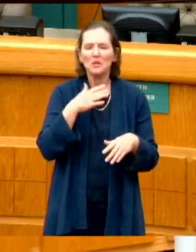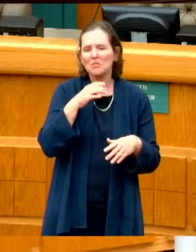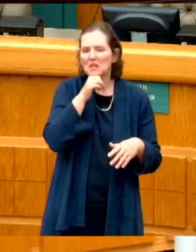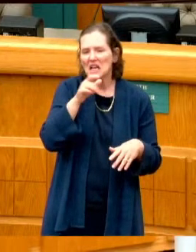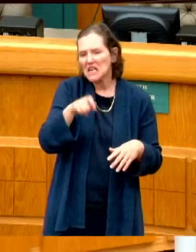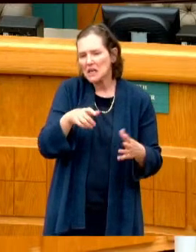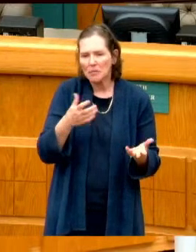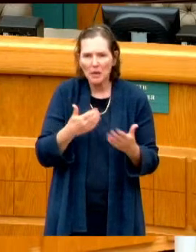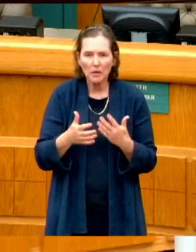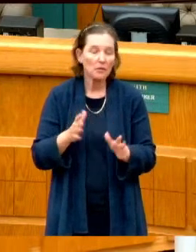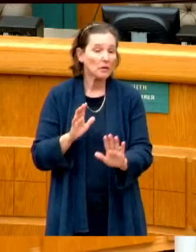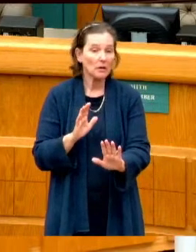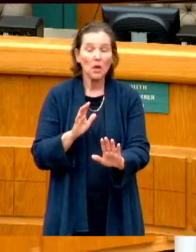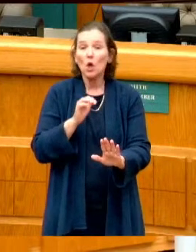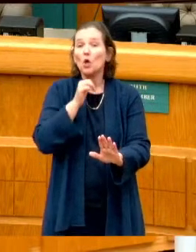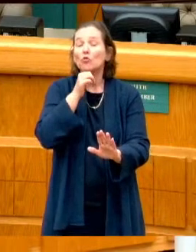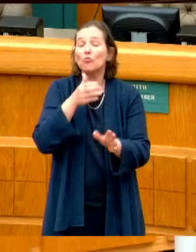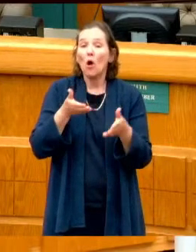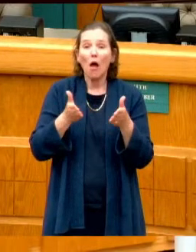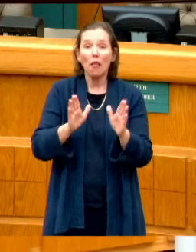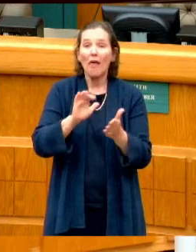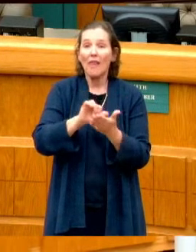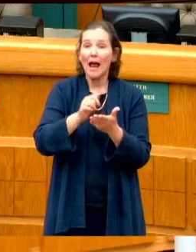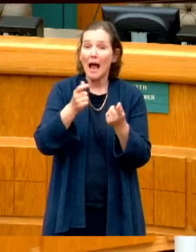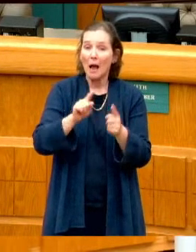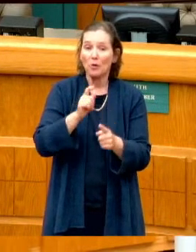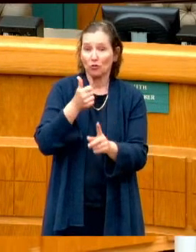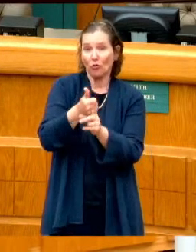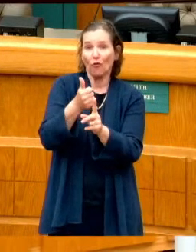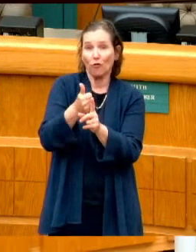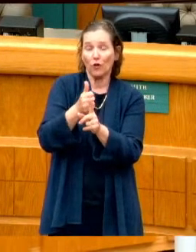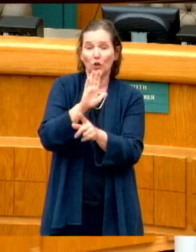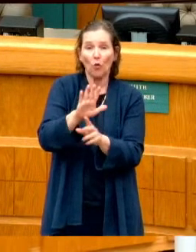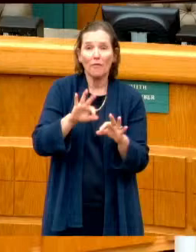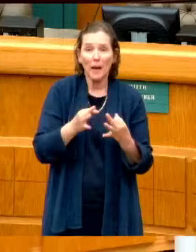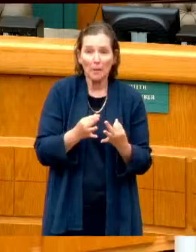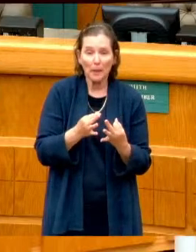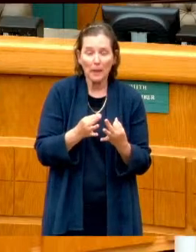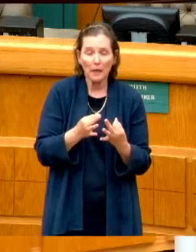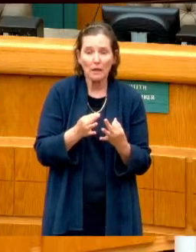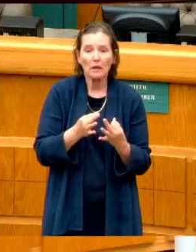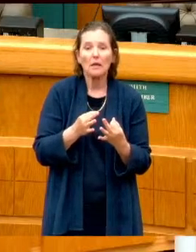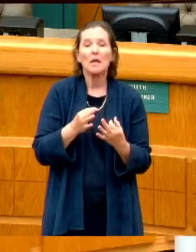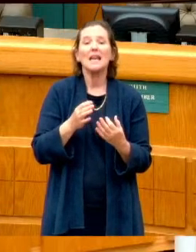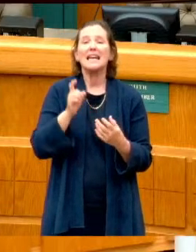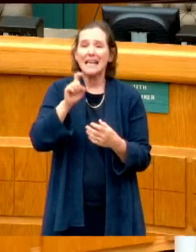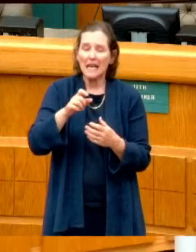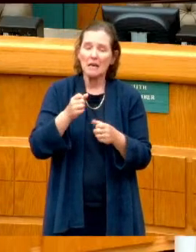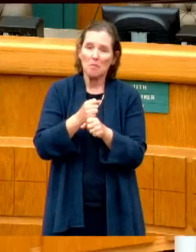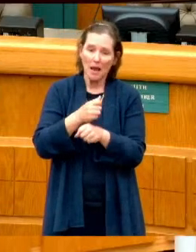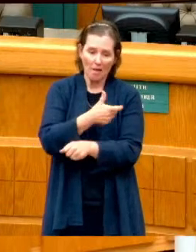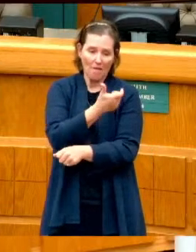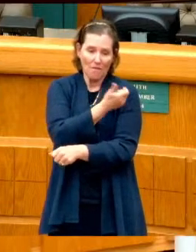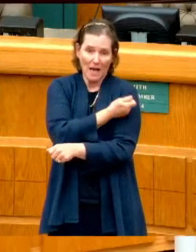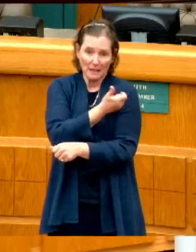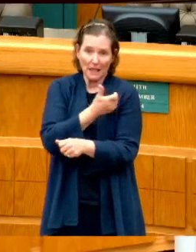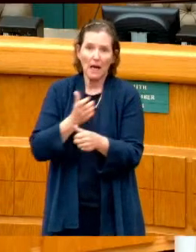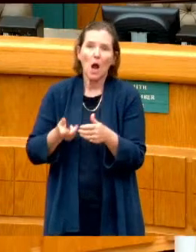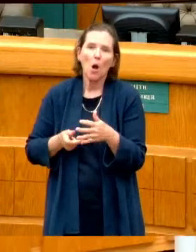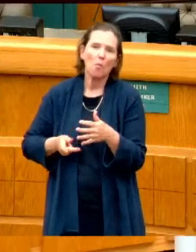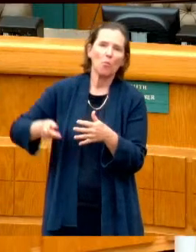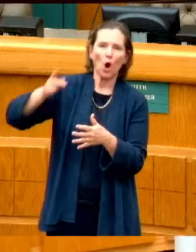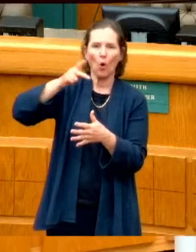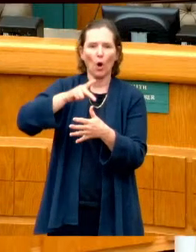family. Make a vaccination plan today. Make getting a vaccination a priority. You aren't